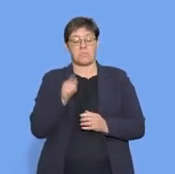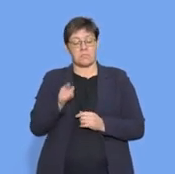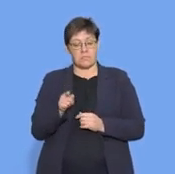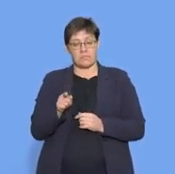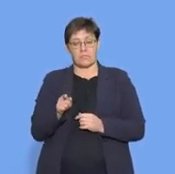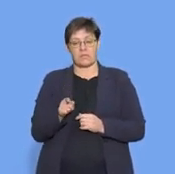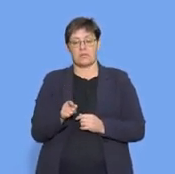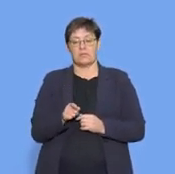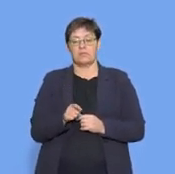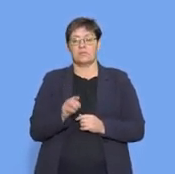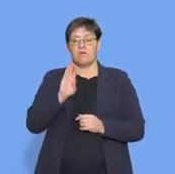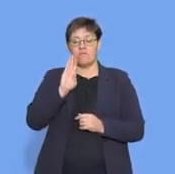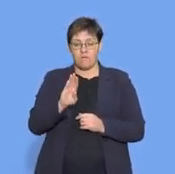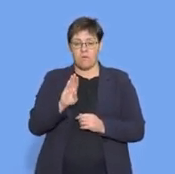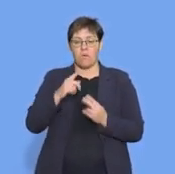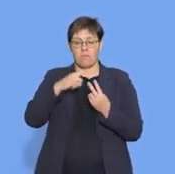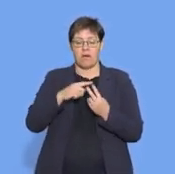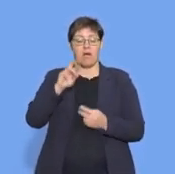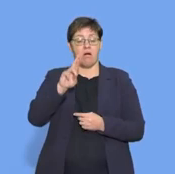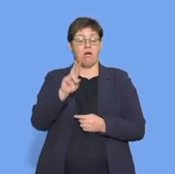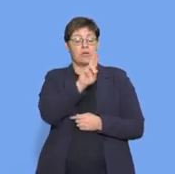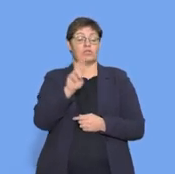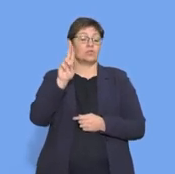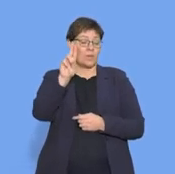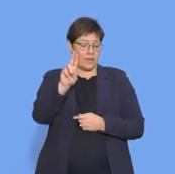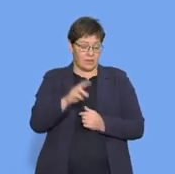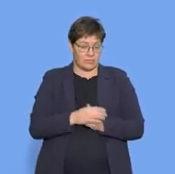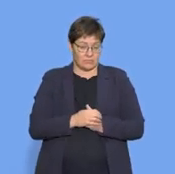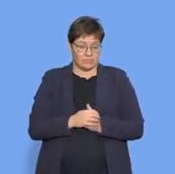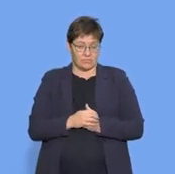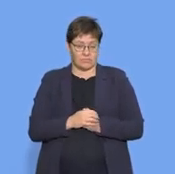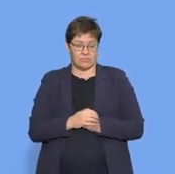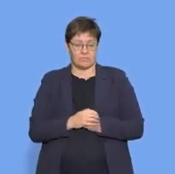surface area of a sphere is 4 pi r squared.